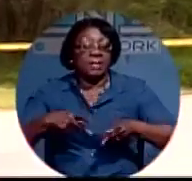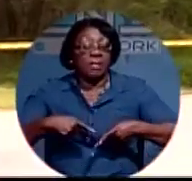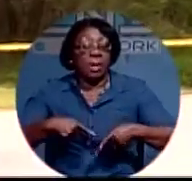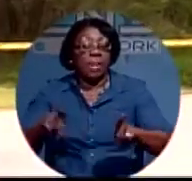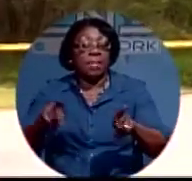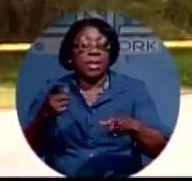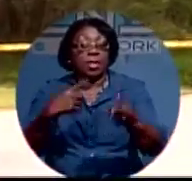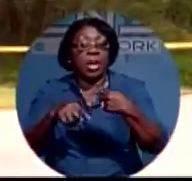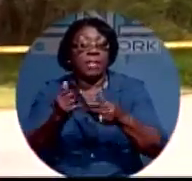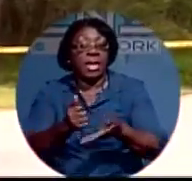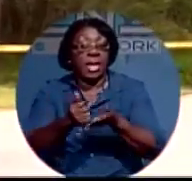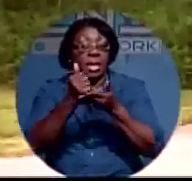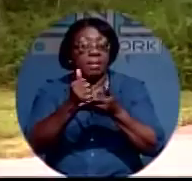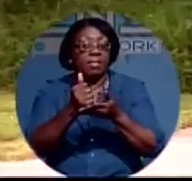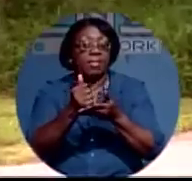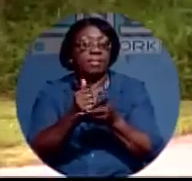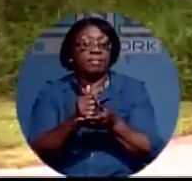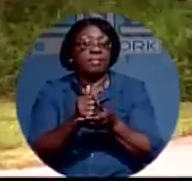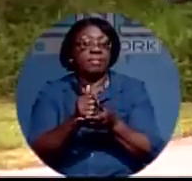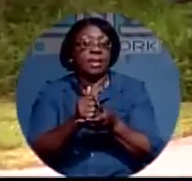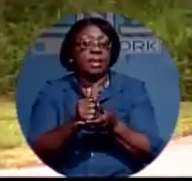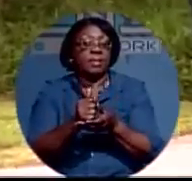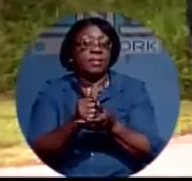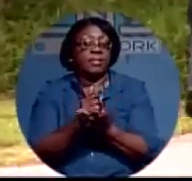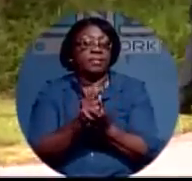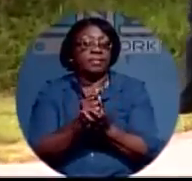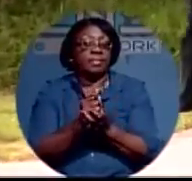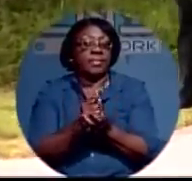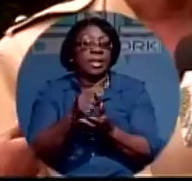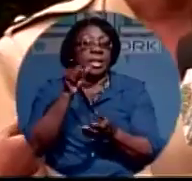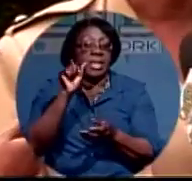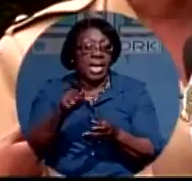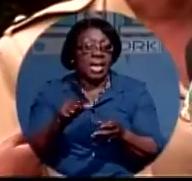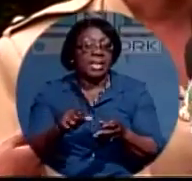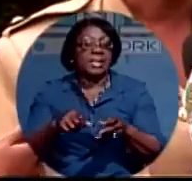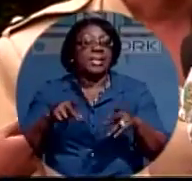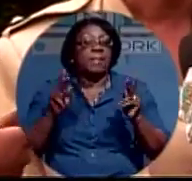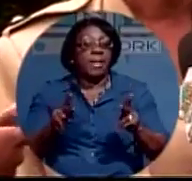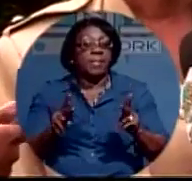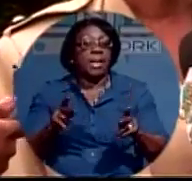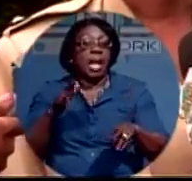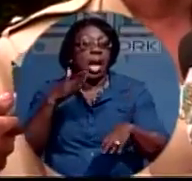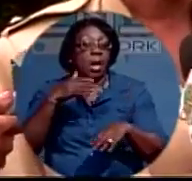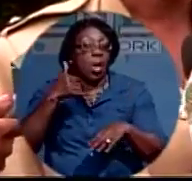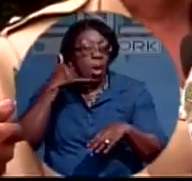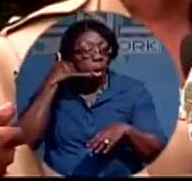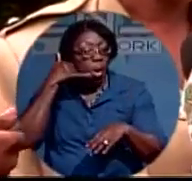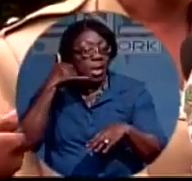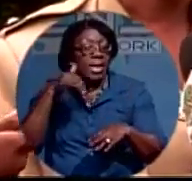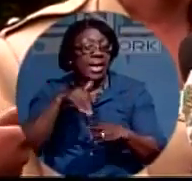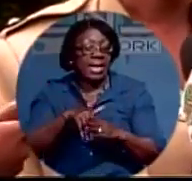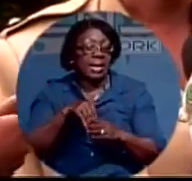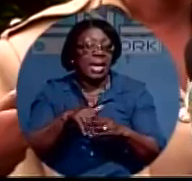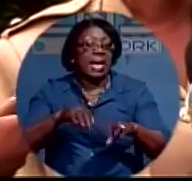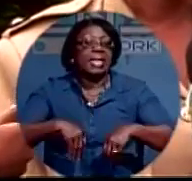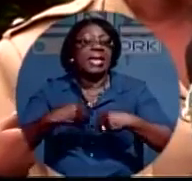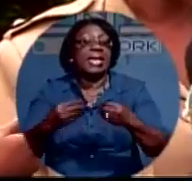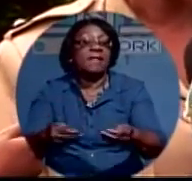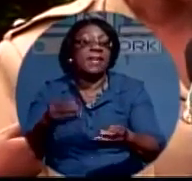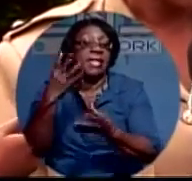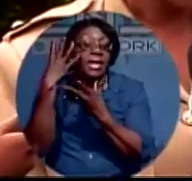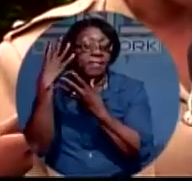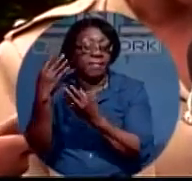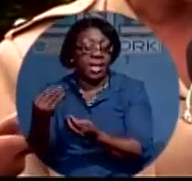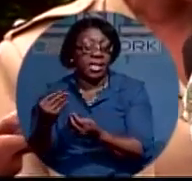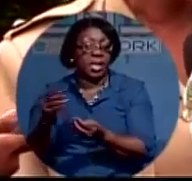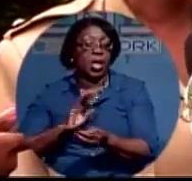if they feel they're in danger? Are residents responding to these calls? Yes, Clint, there are persons who are calling in and they're providing us with the information, and I